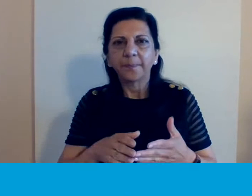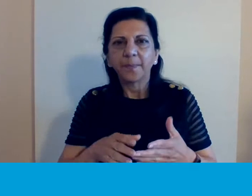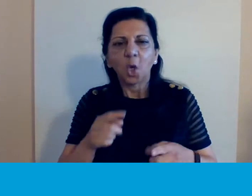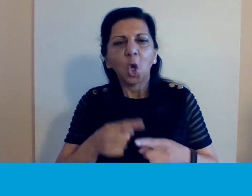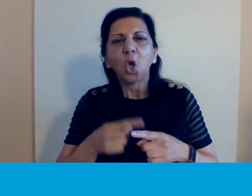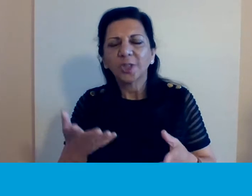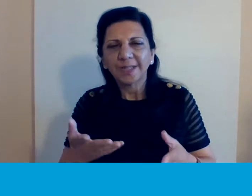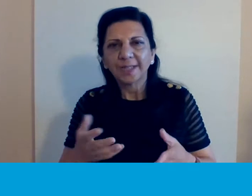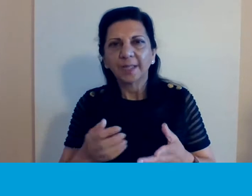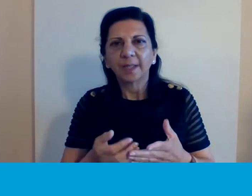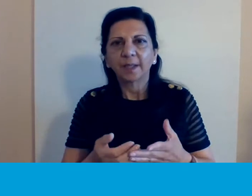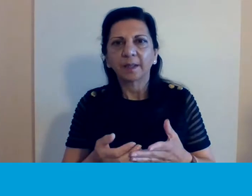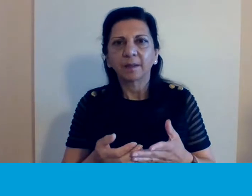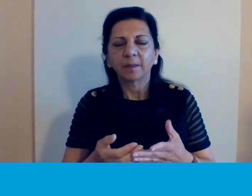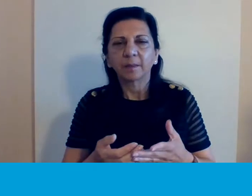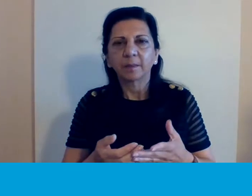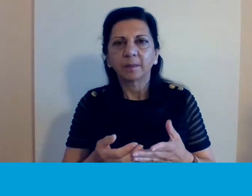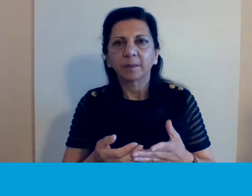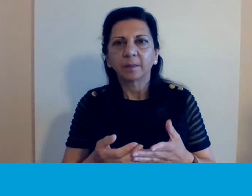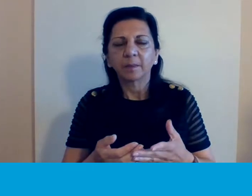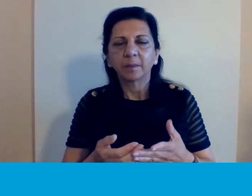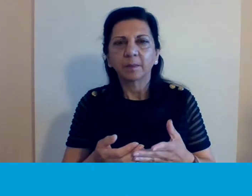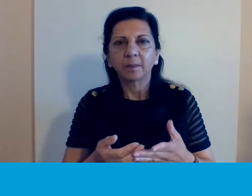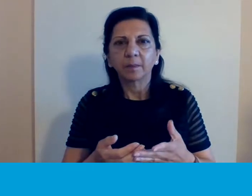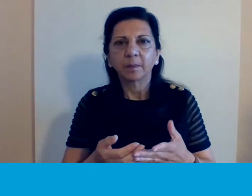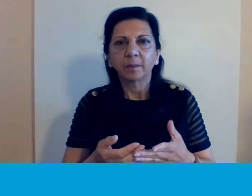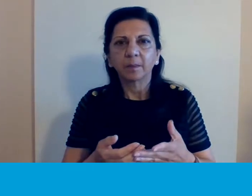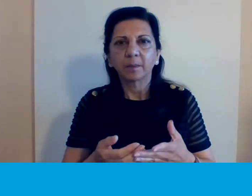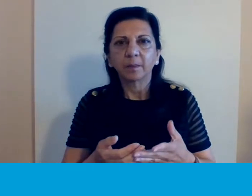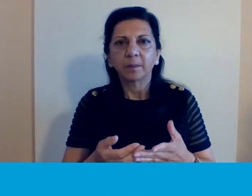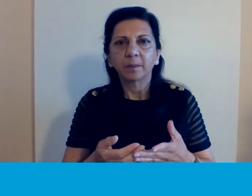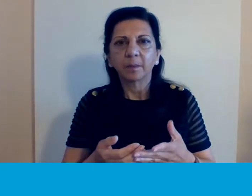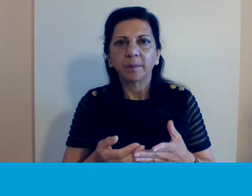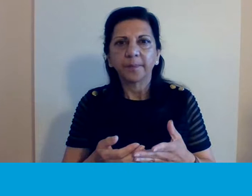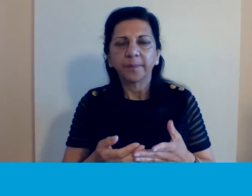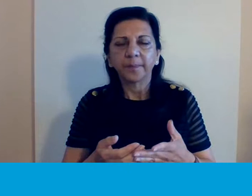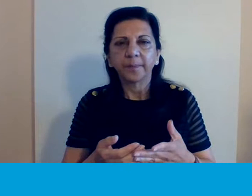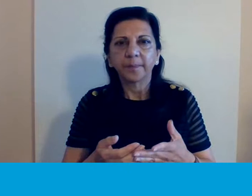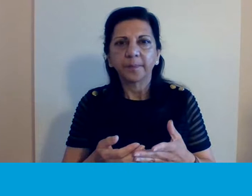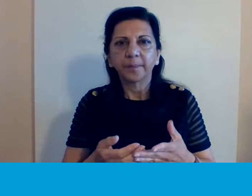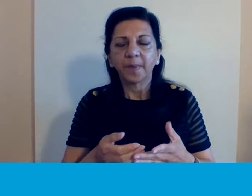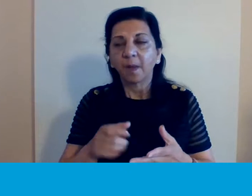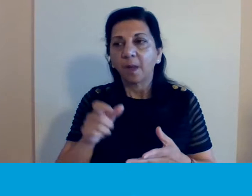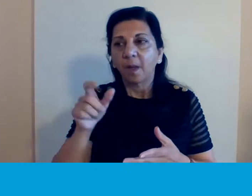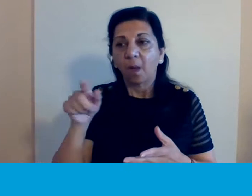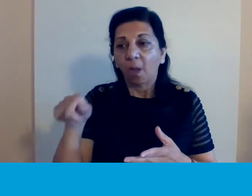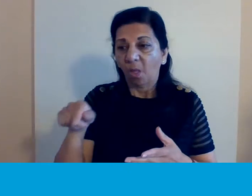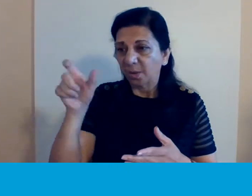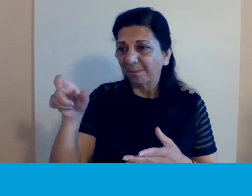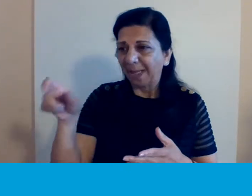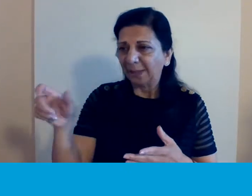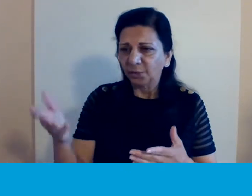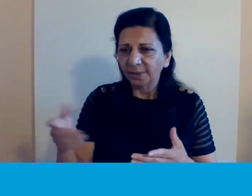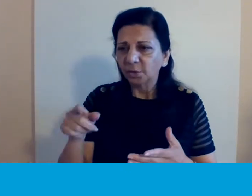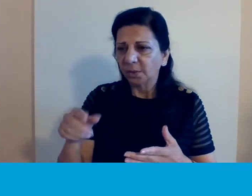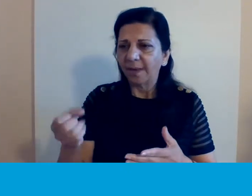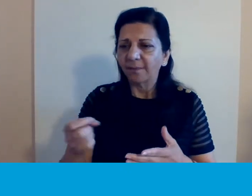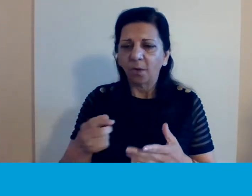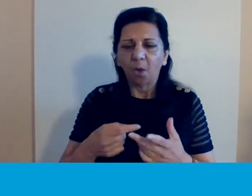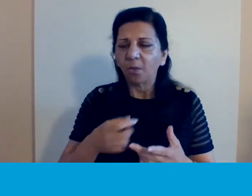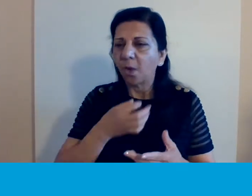but also to do with have they any other risk factors, picking up on an earlier question